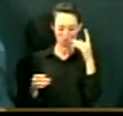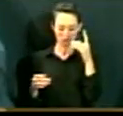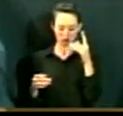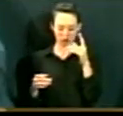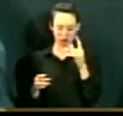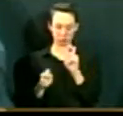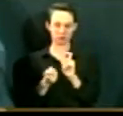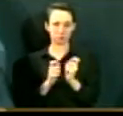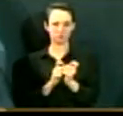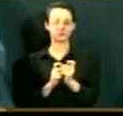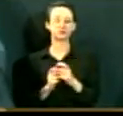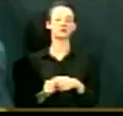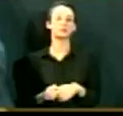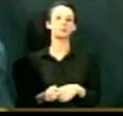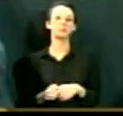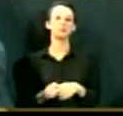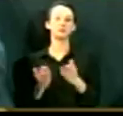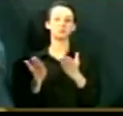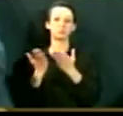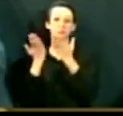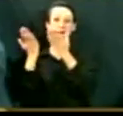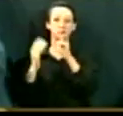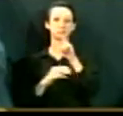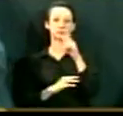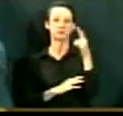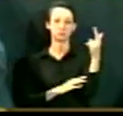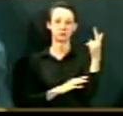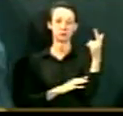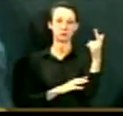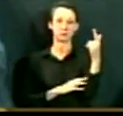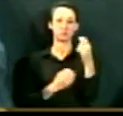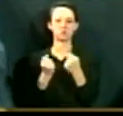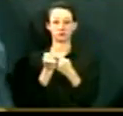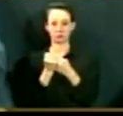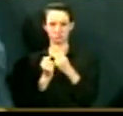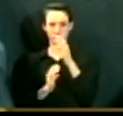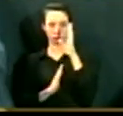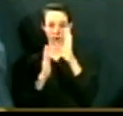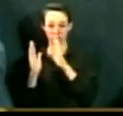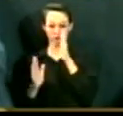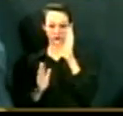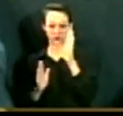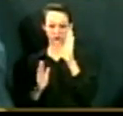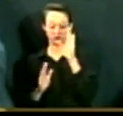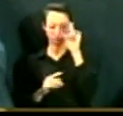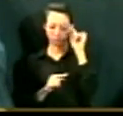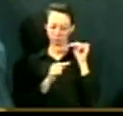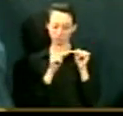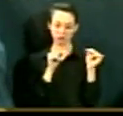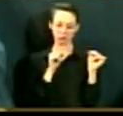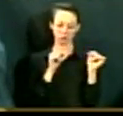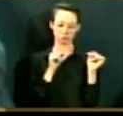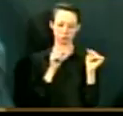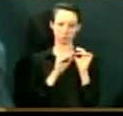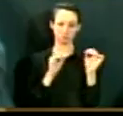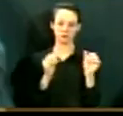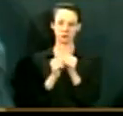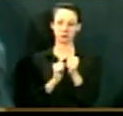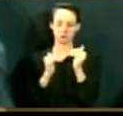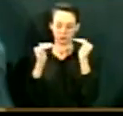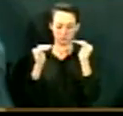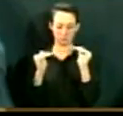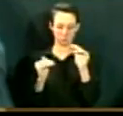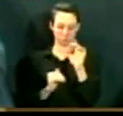seconded by Ms. Owen. Any discussion? All in favor say aye. All opposed? Motion